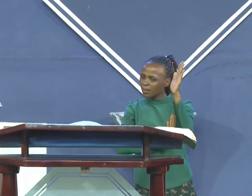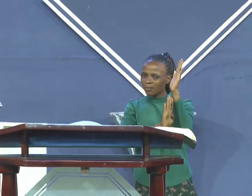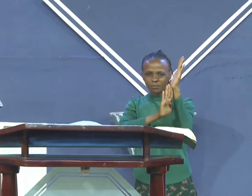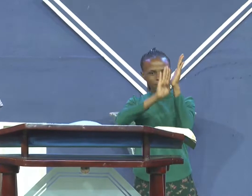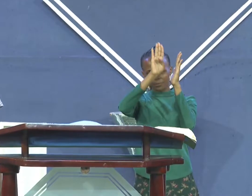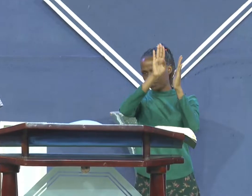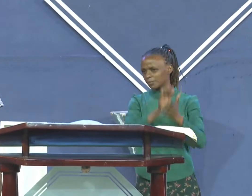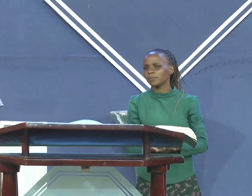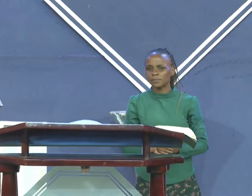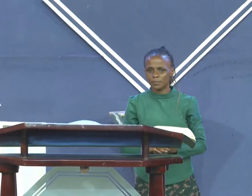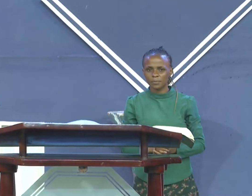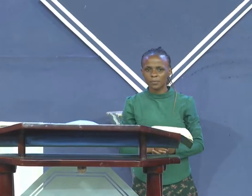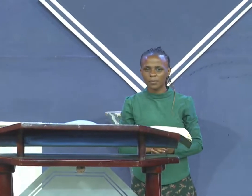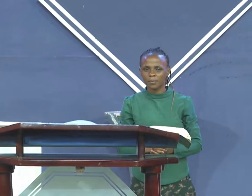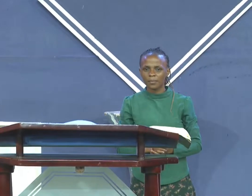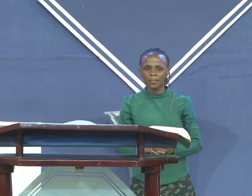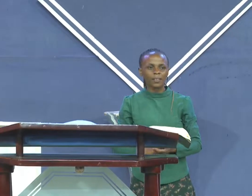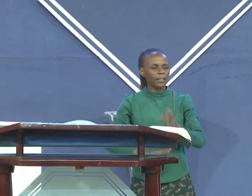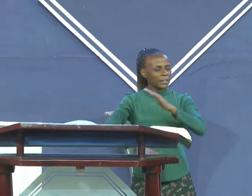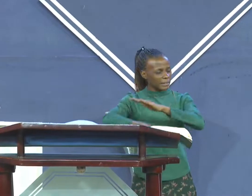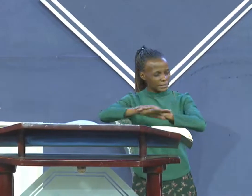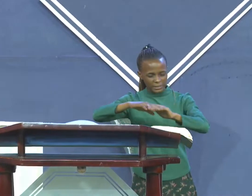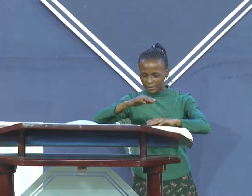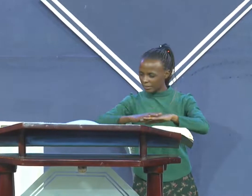progressing. God forbid